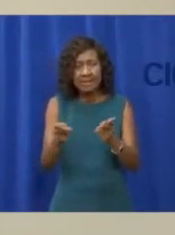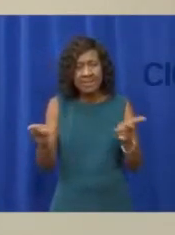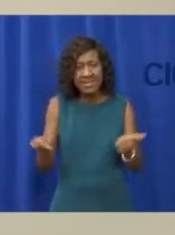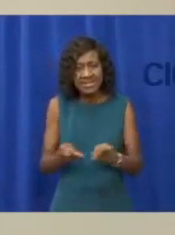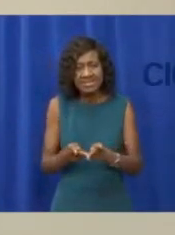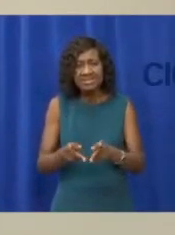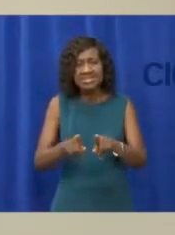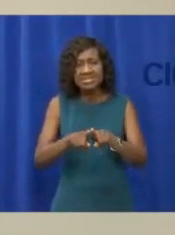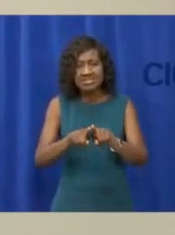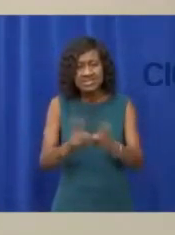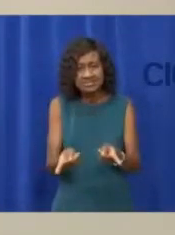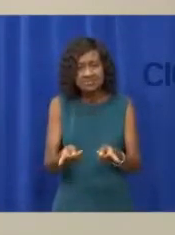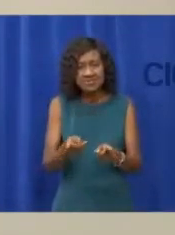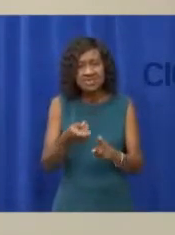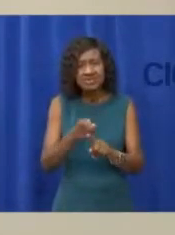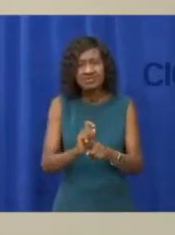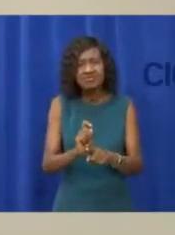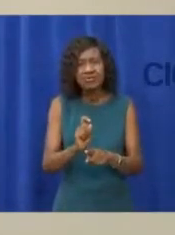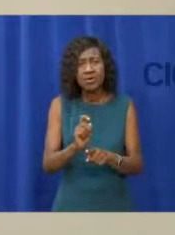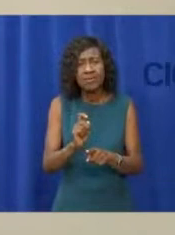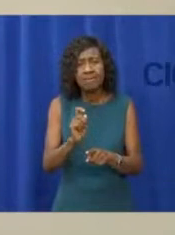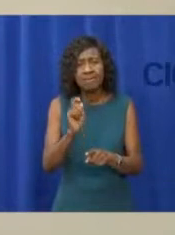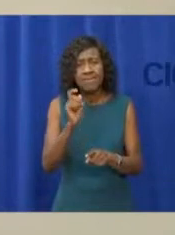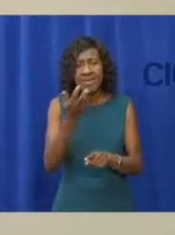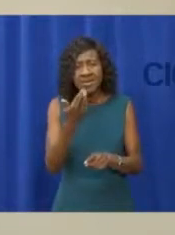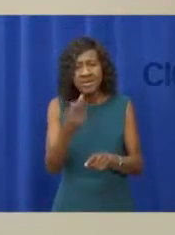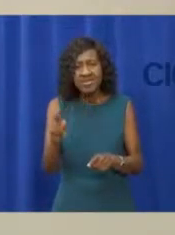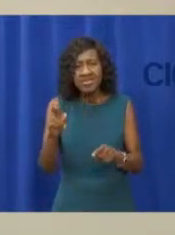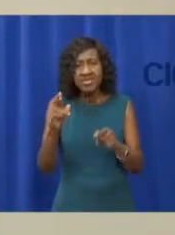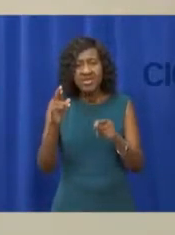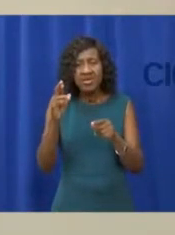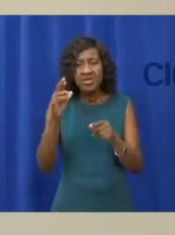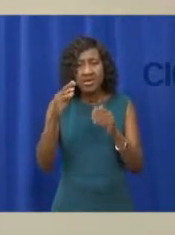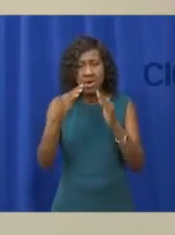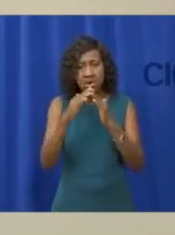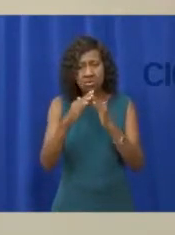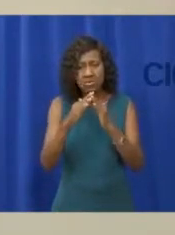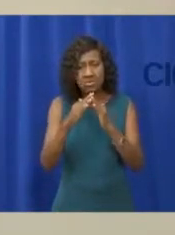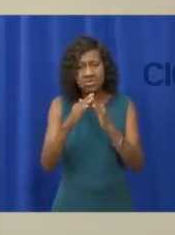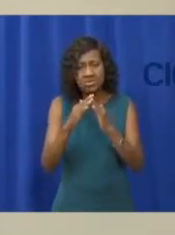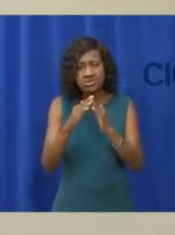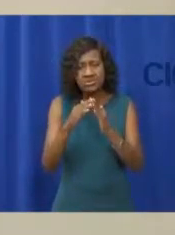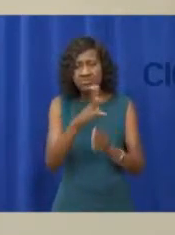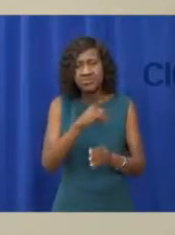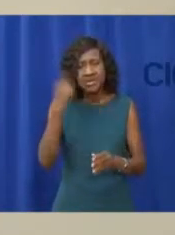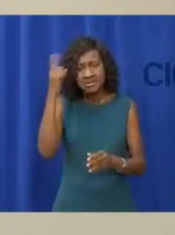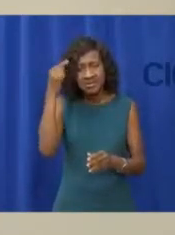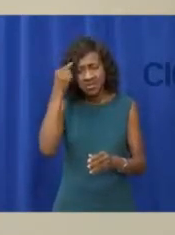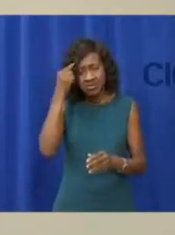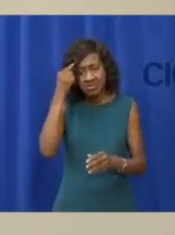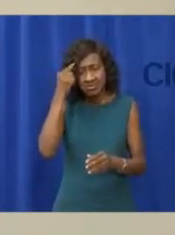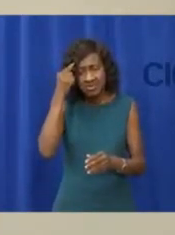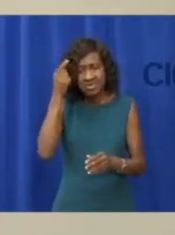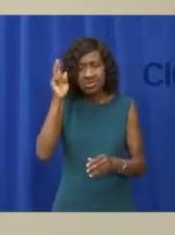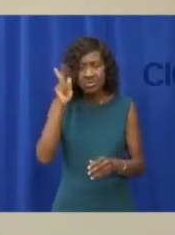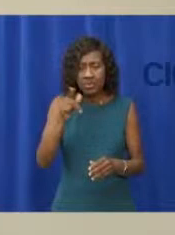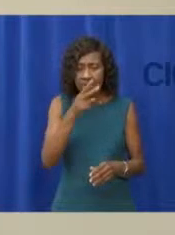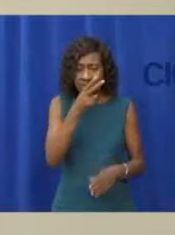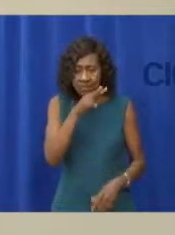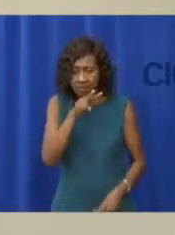home under strict monitoring by the government. Anyone.